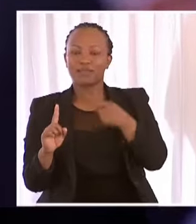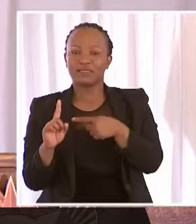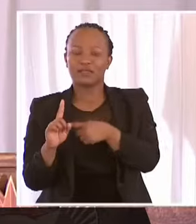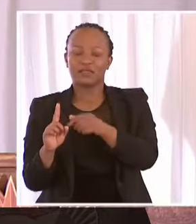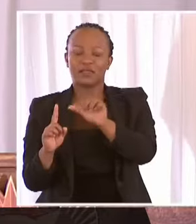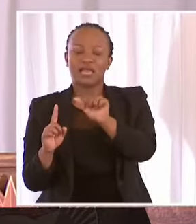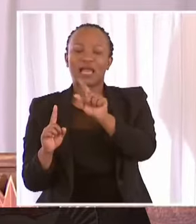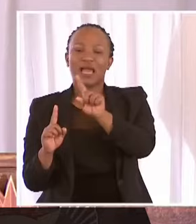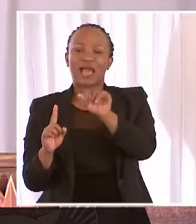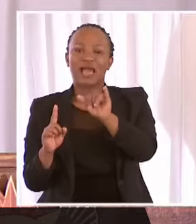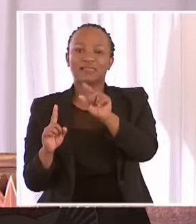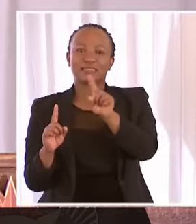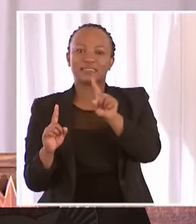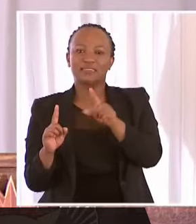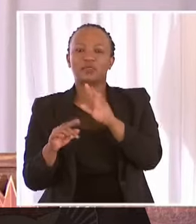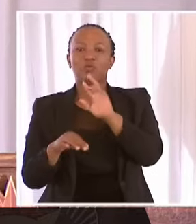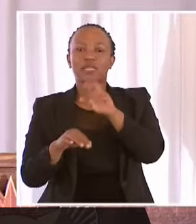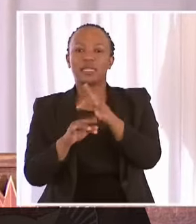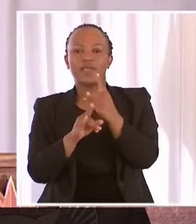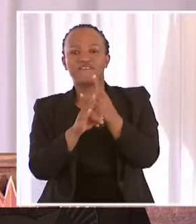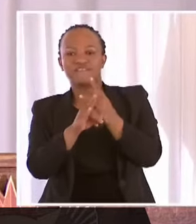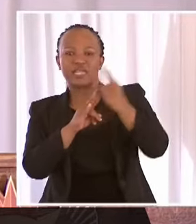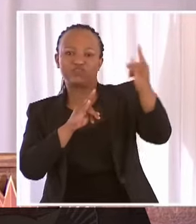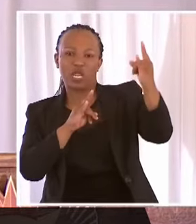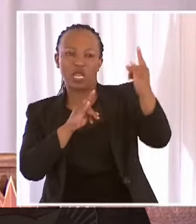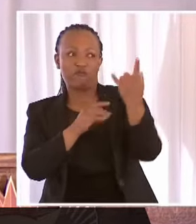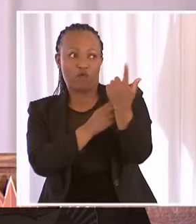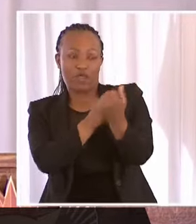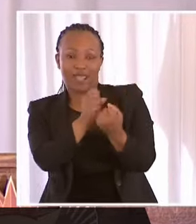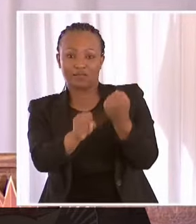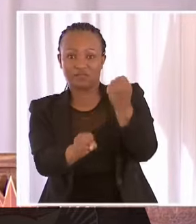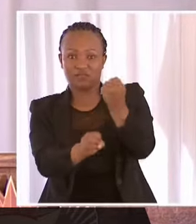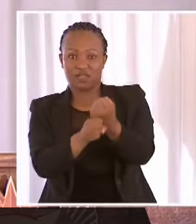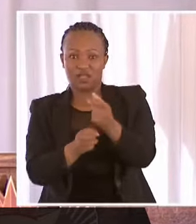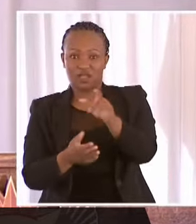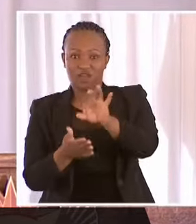We owe them and him a victory next year.